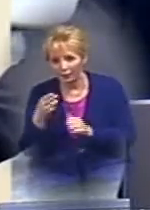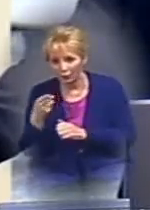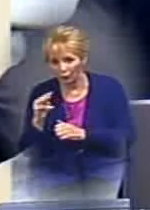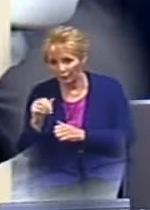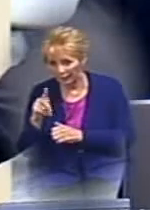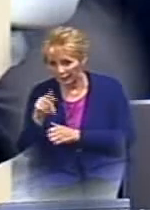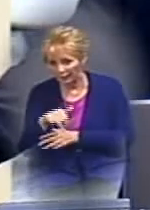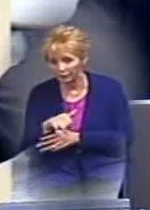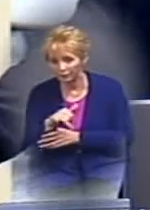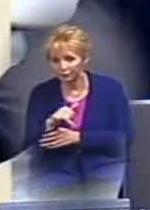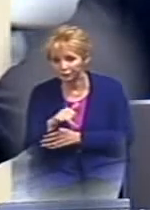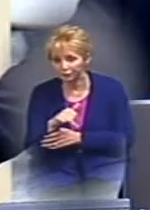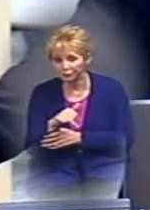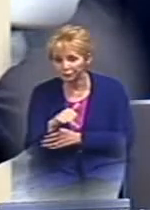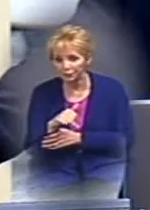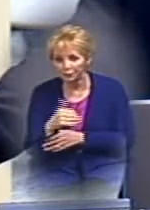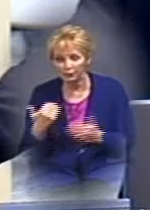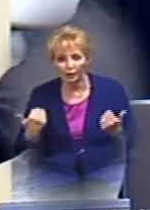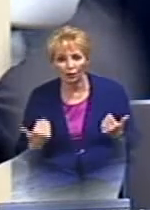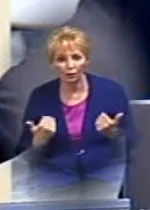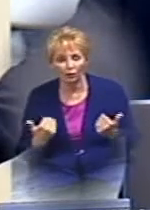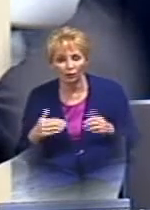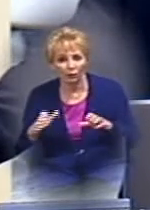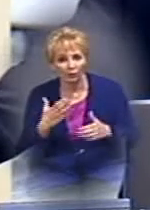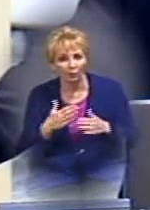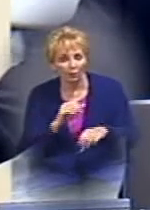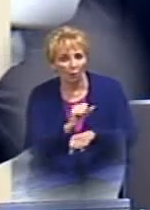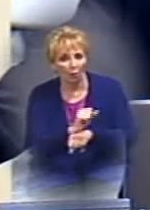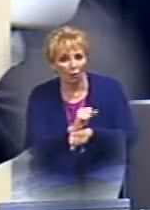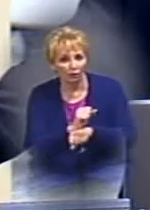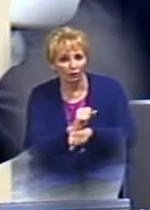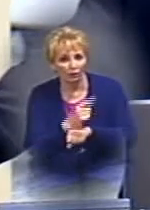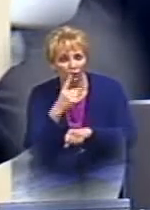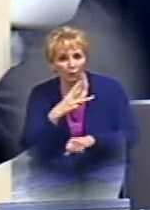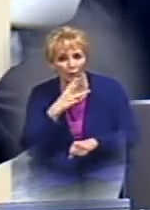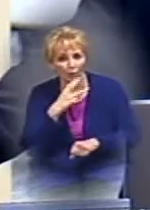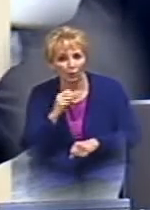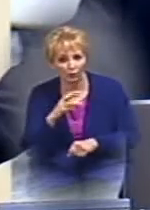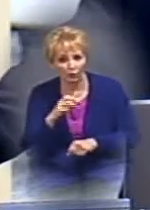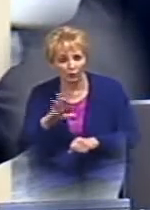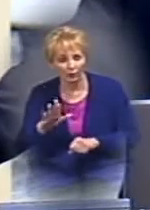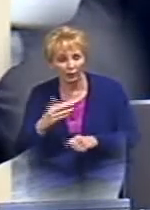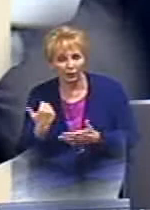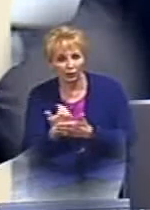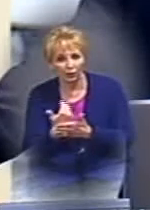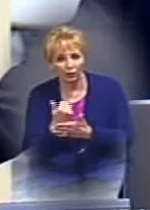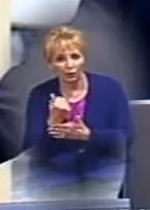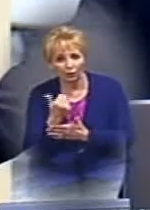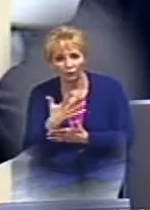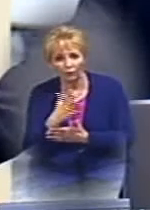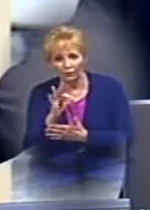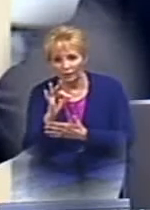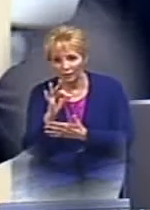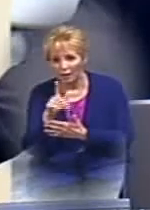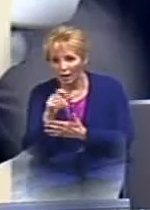Habitat for Humanity. We're currently doing some work for water and sewer into their new 15-lot subdivision that's out along